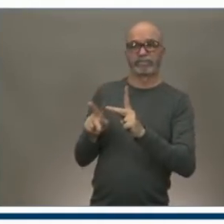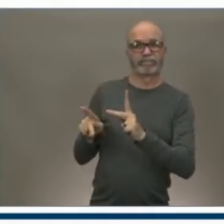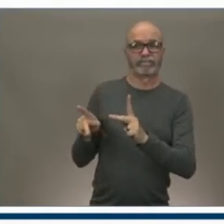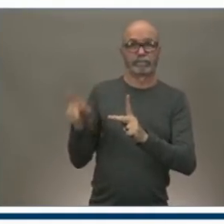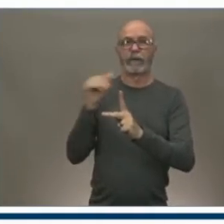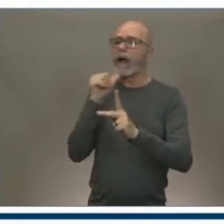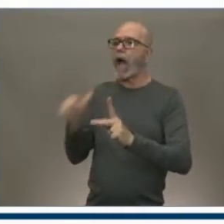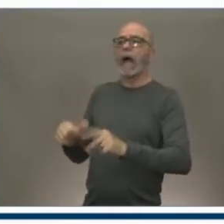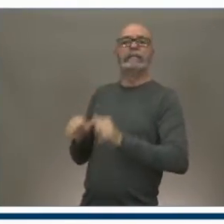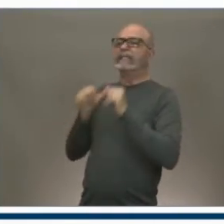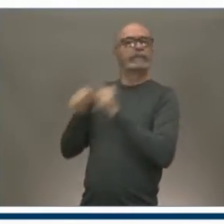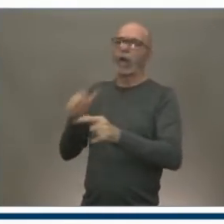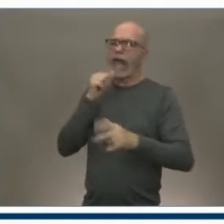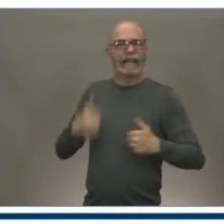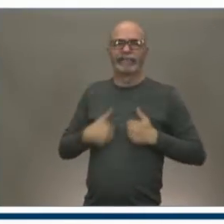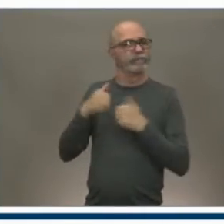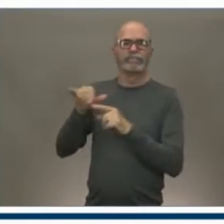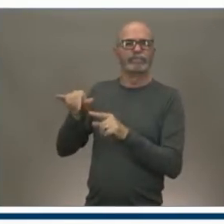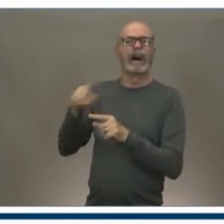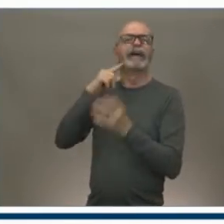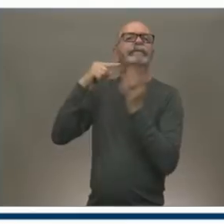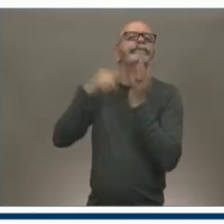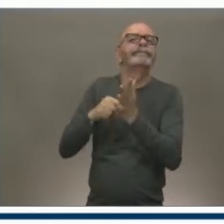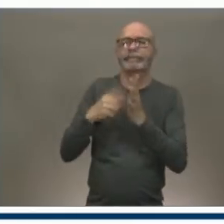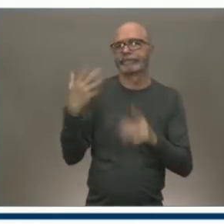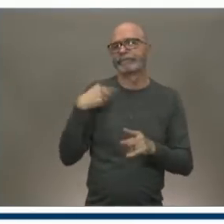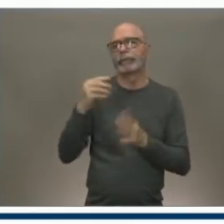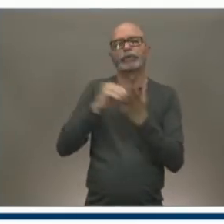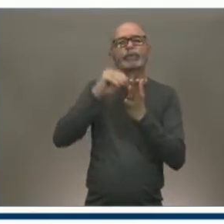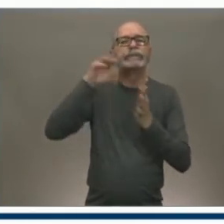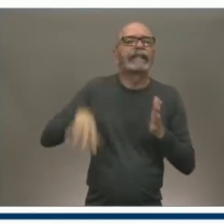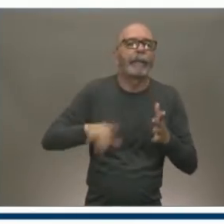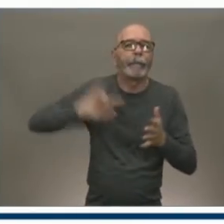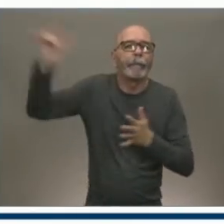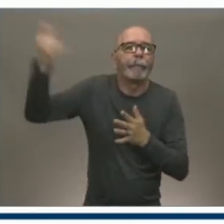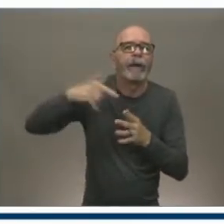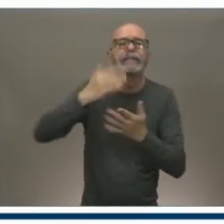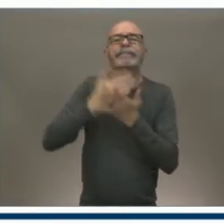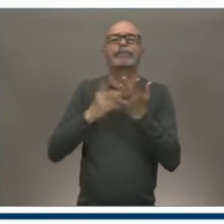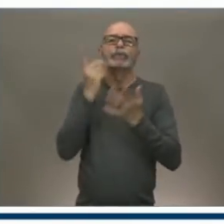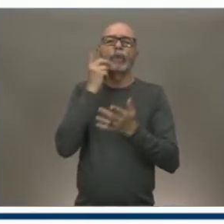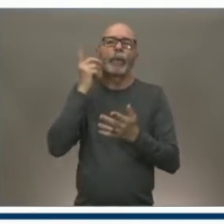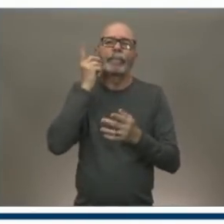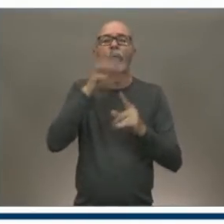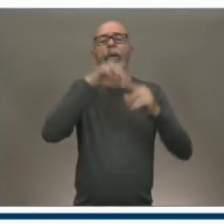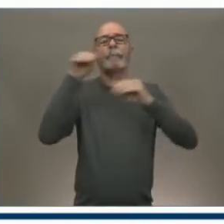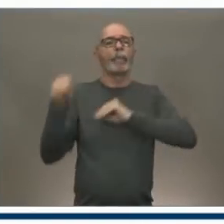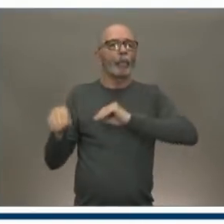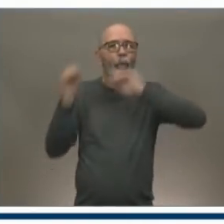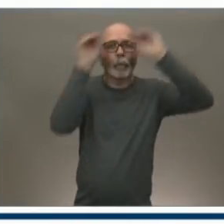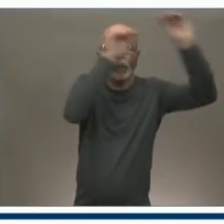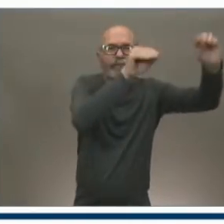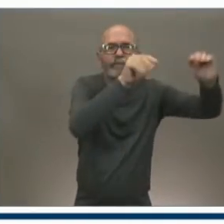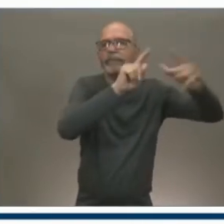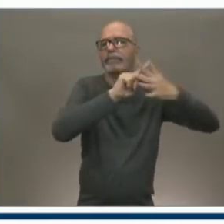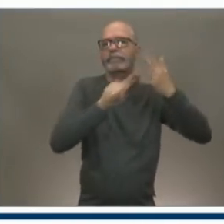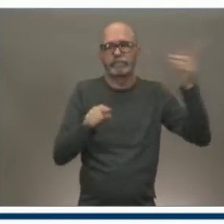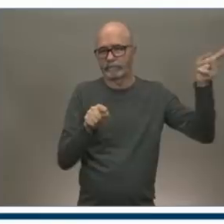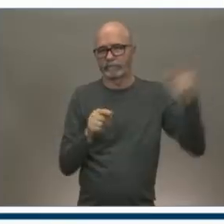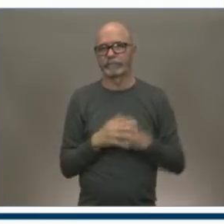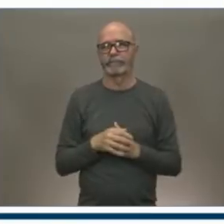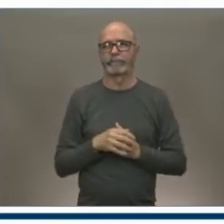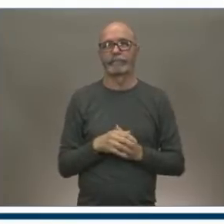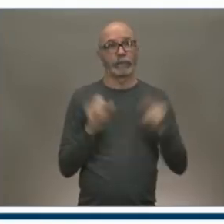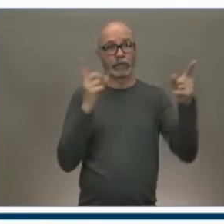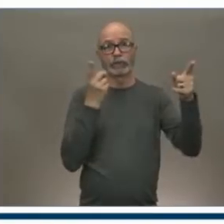including students and people who recently moved here. They're part of our community. We've clarified